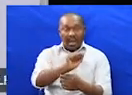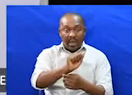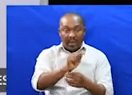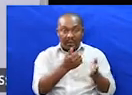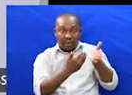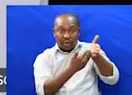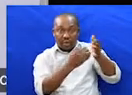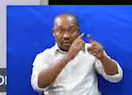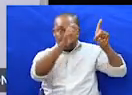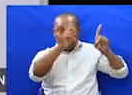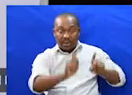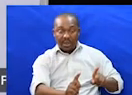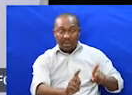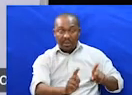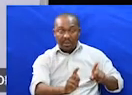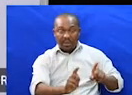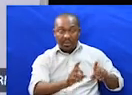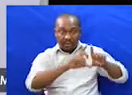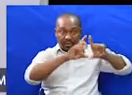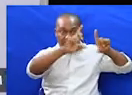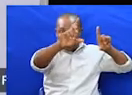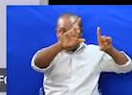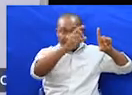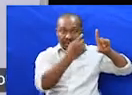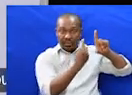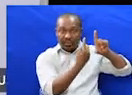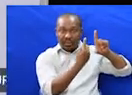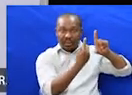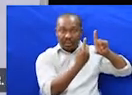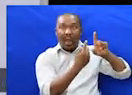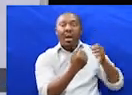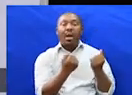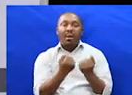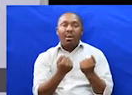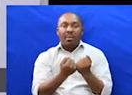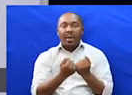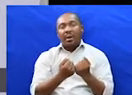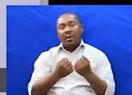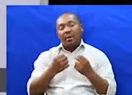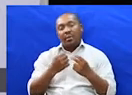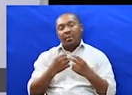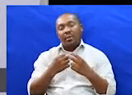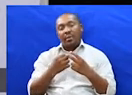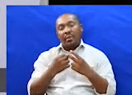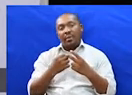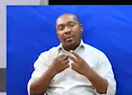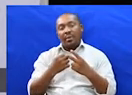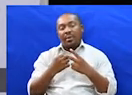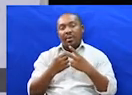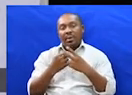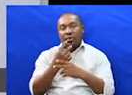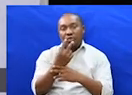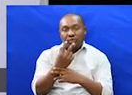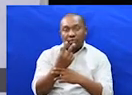diagram, it represents DNA. It is made up of two strands, two